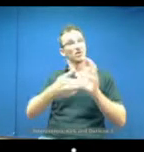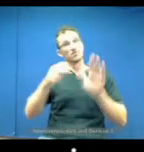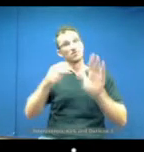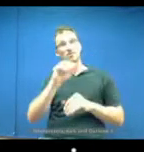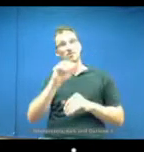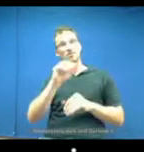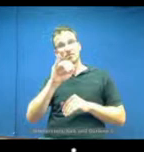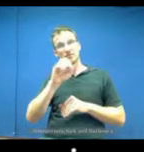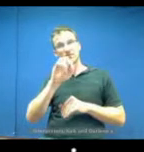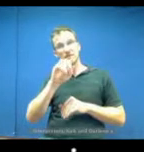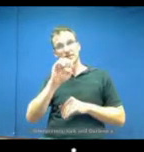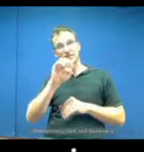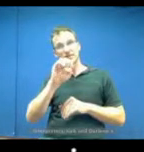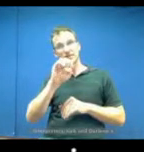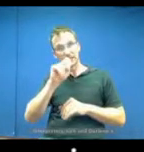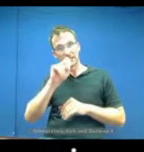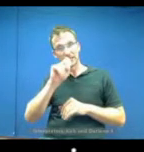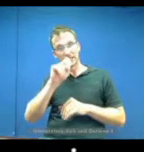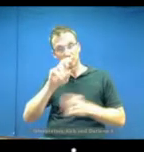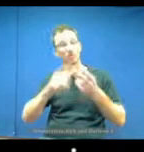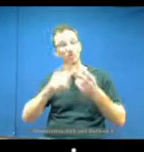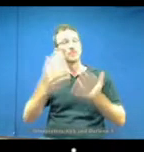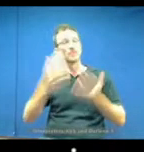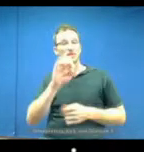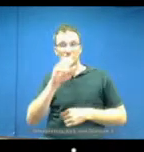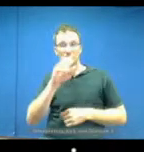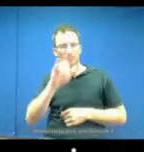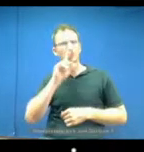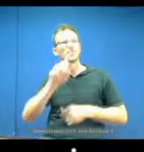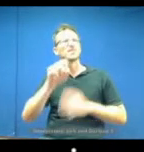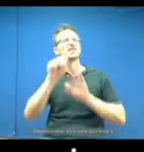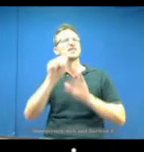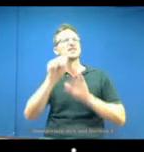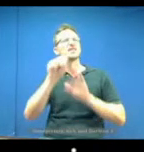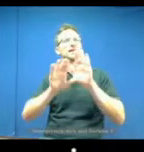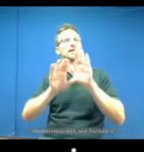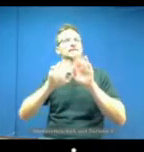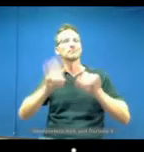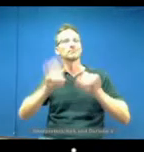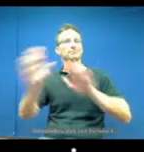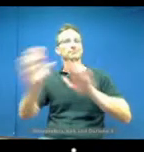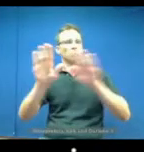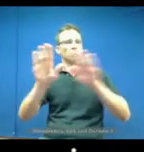Other violations of specific provisions are really not very easy for the police to enforce,